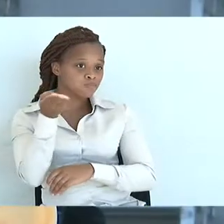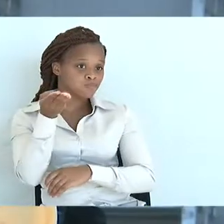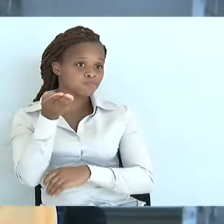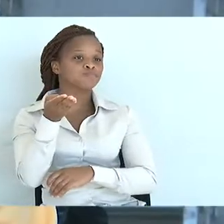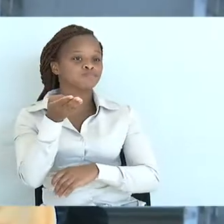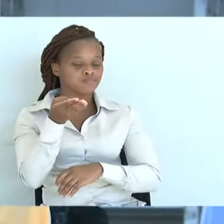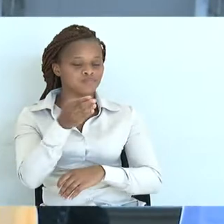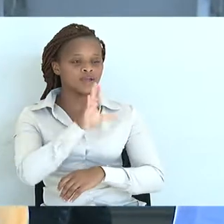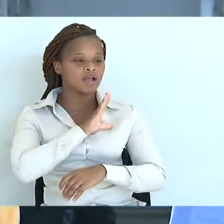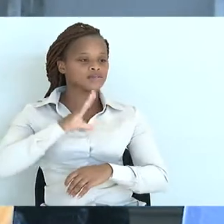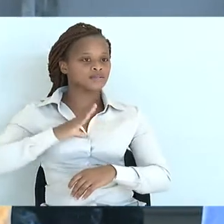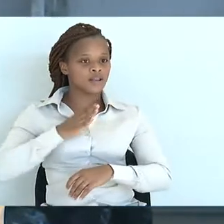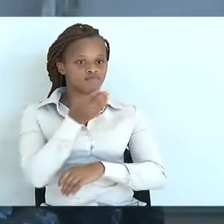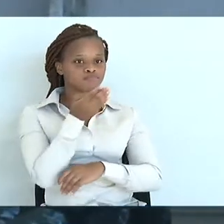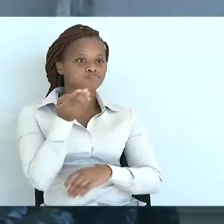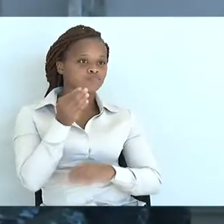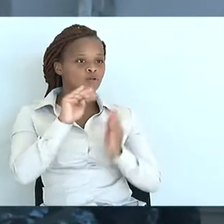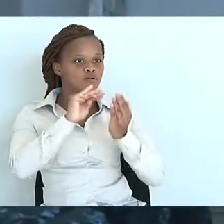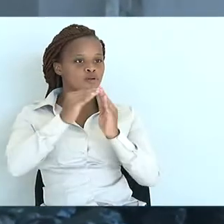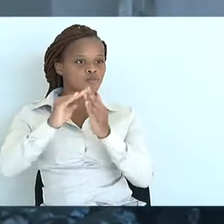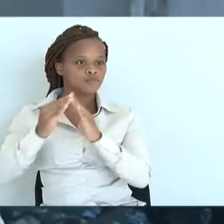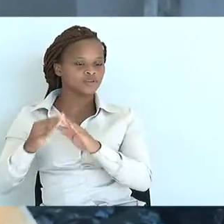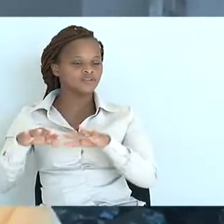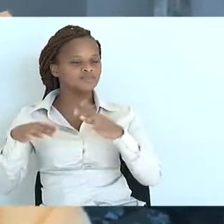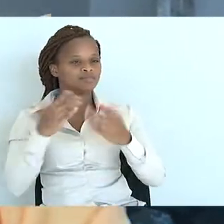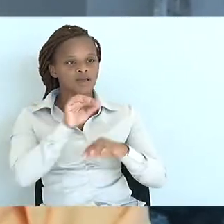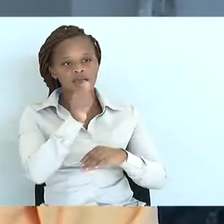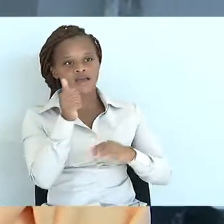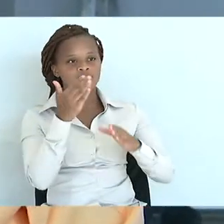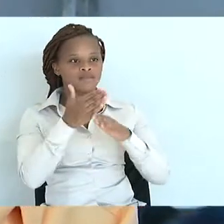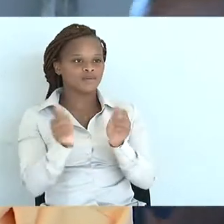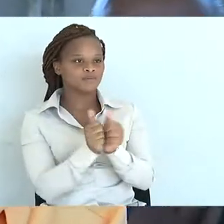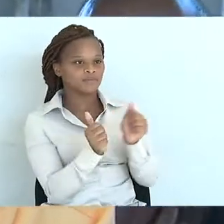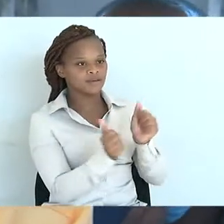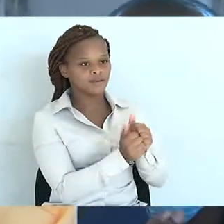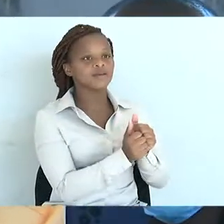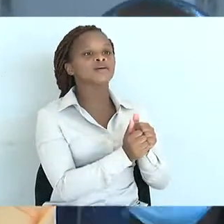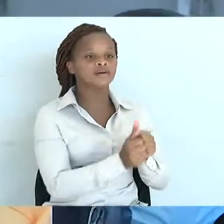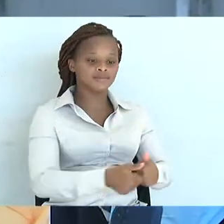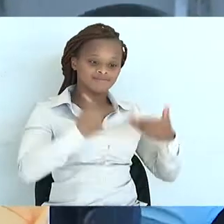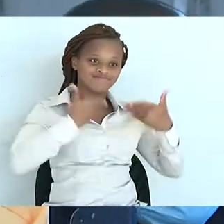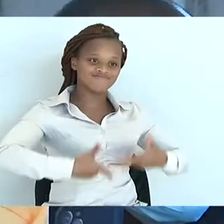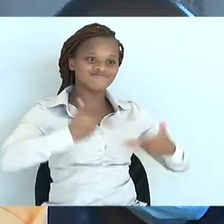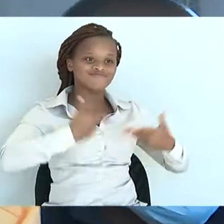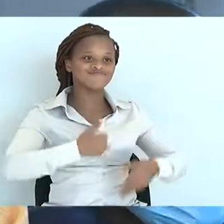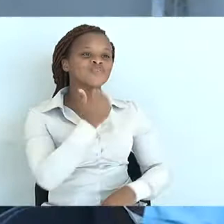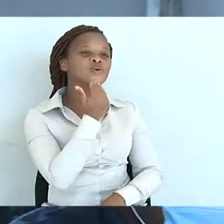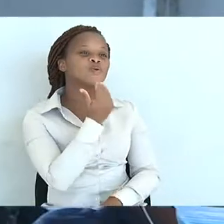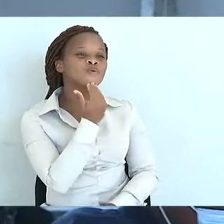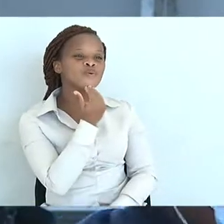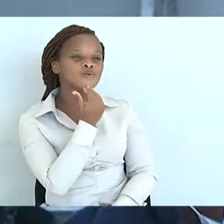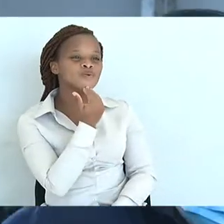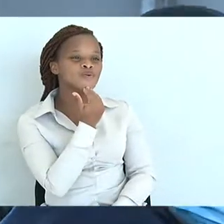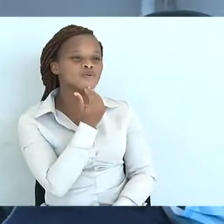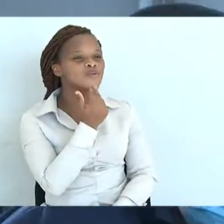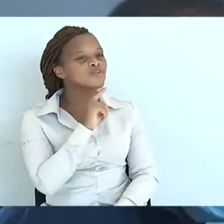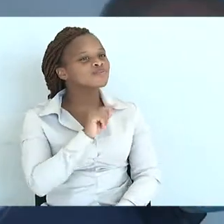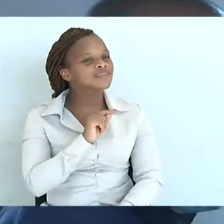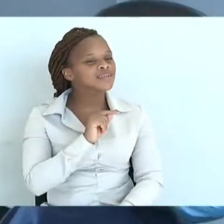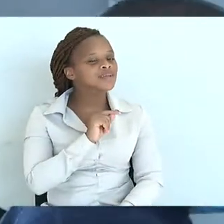the community and the stakeholders. My name, I am